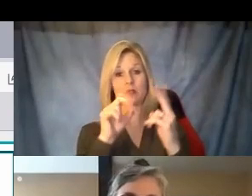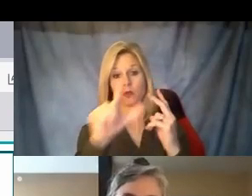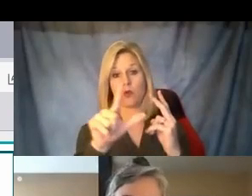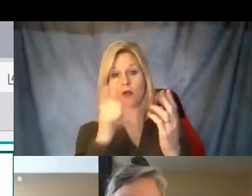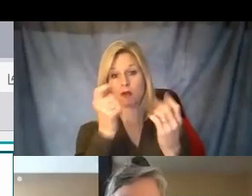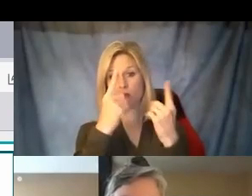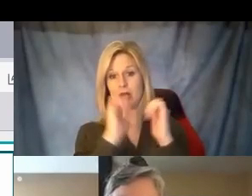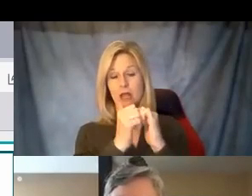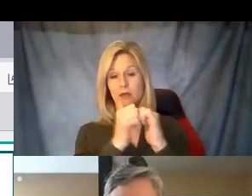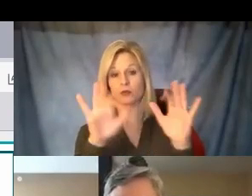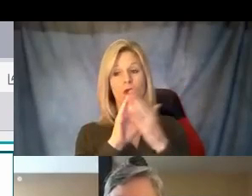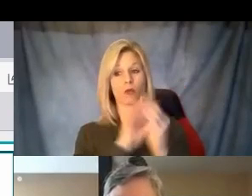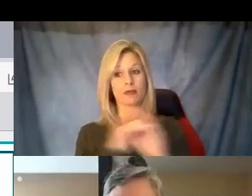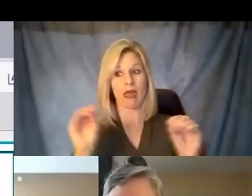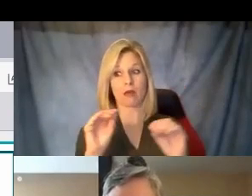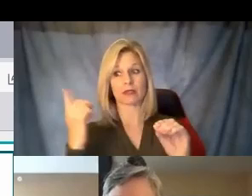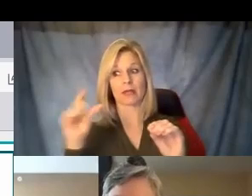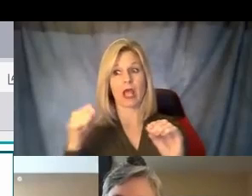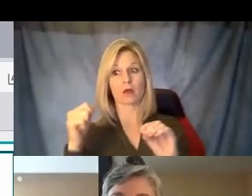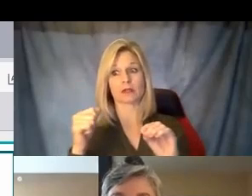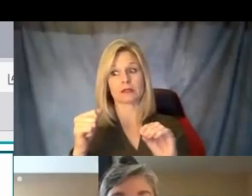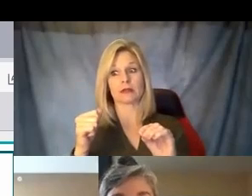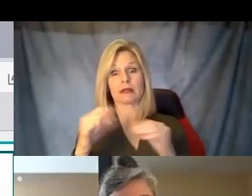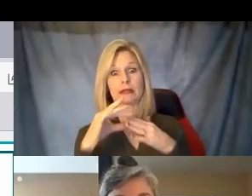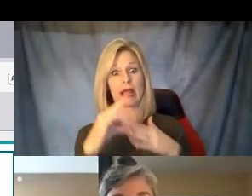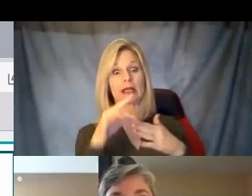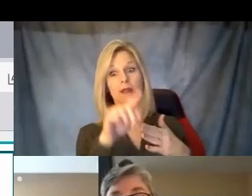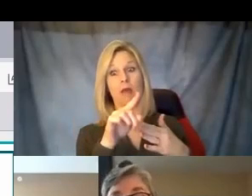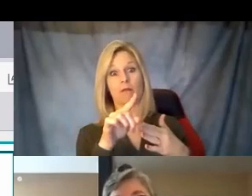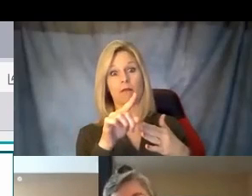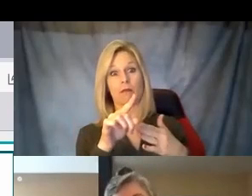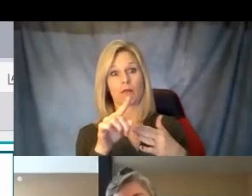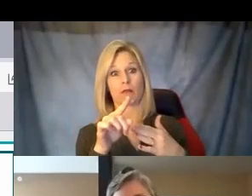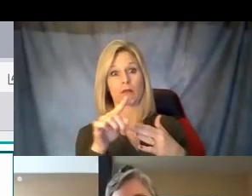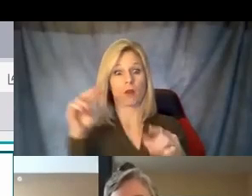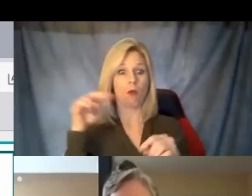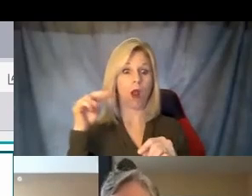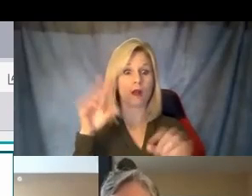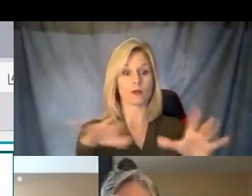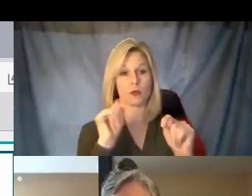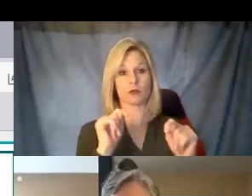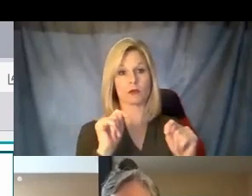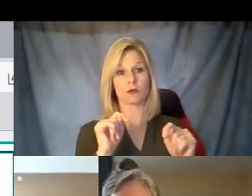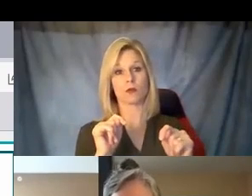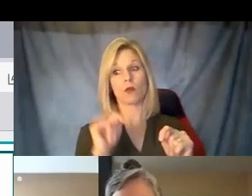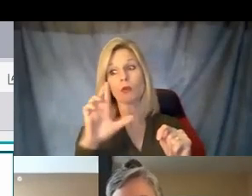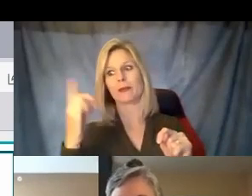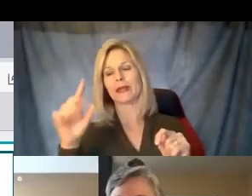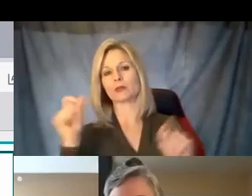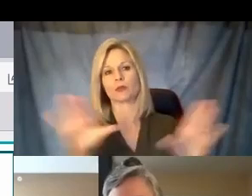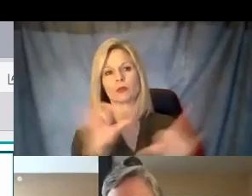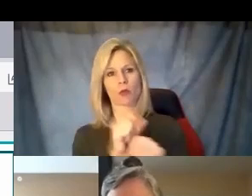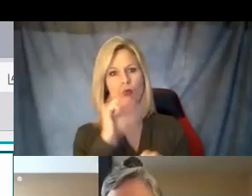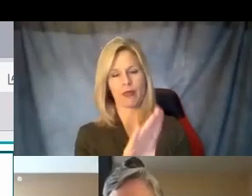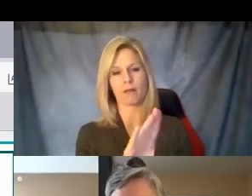without being cued incessantly by someone from the outside or someone else doing it on behalf of them. So if